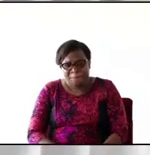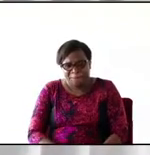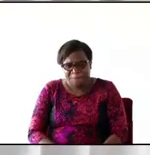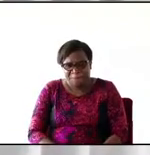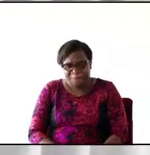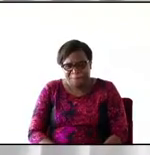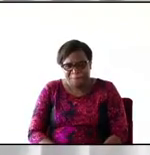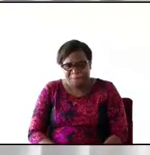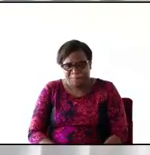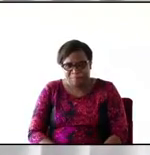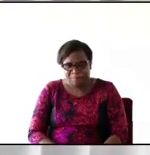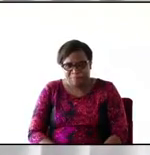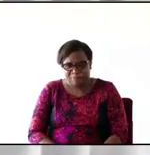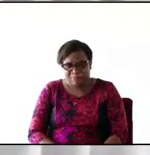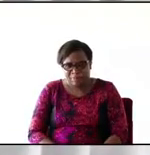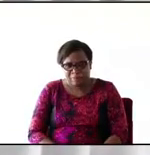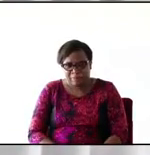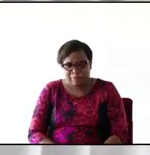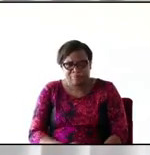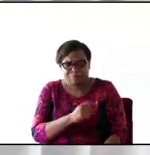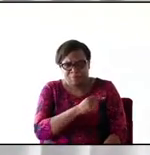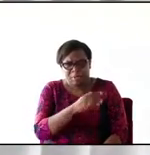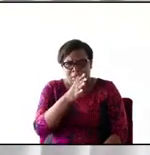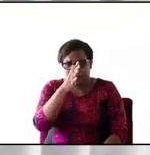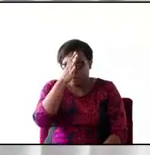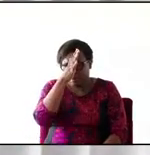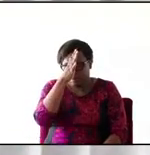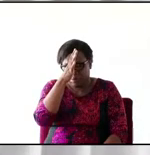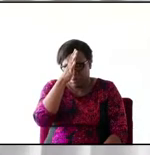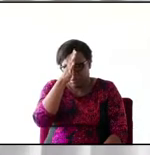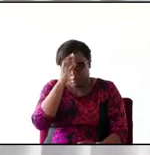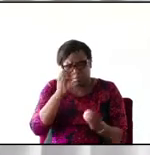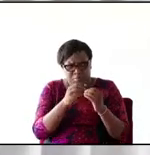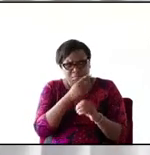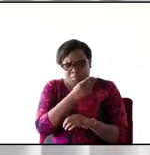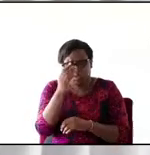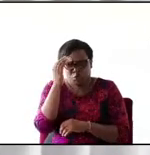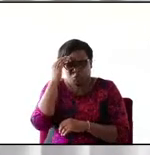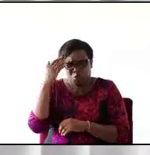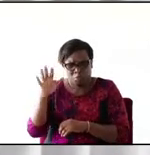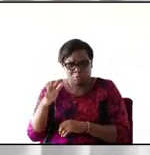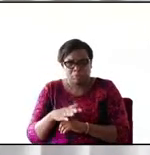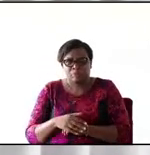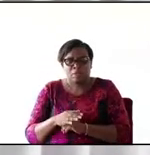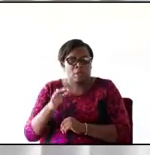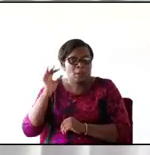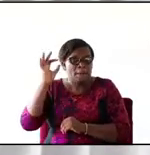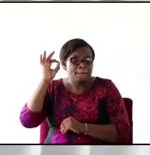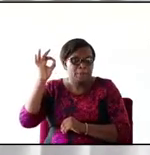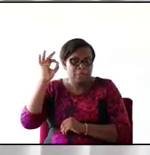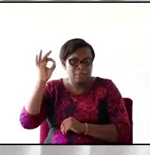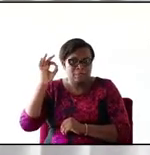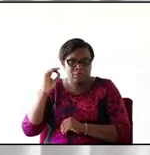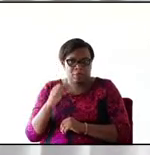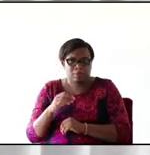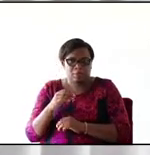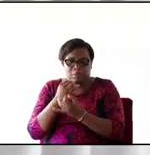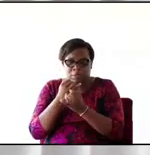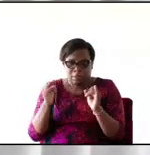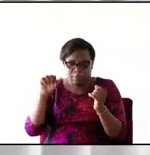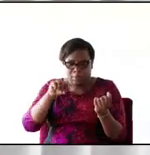You're communicating the love of Christ. My dad, most of you know, was a pastor in the Independent Baptist